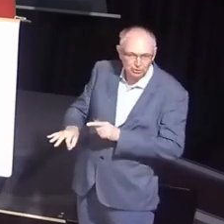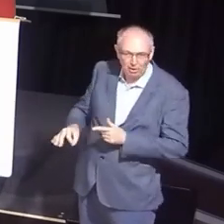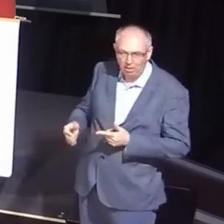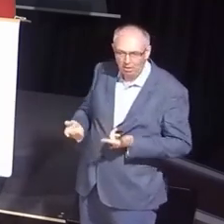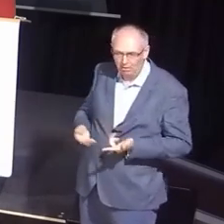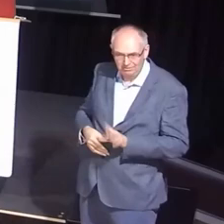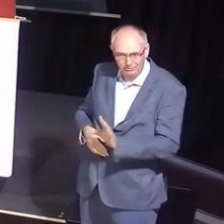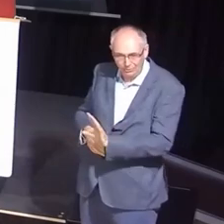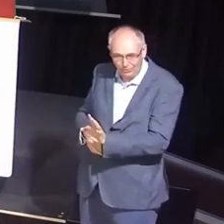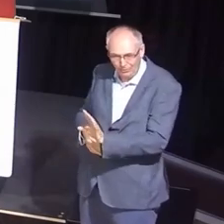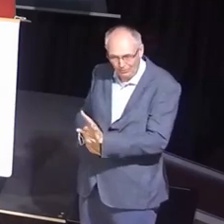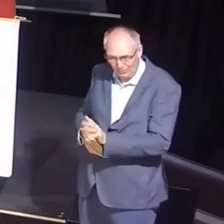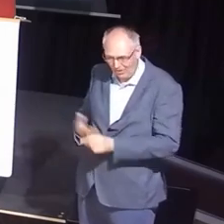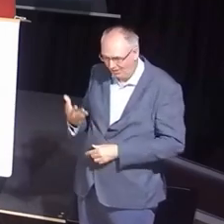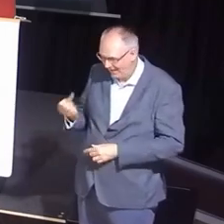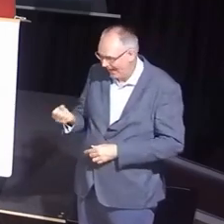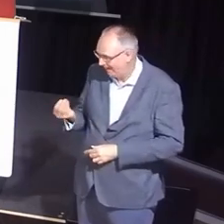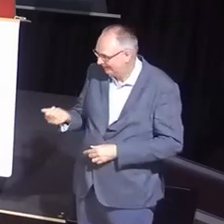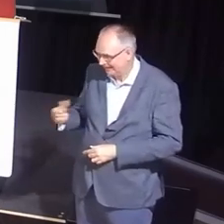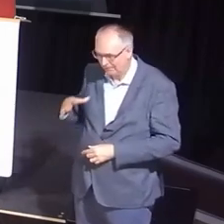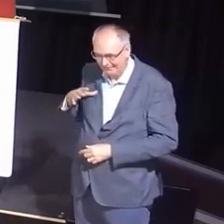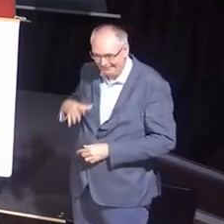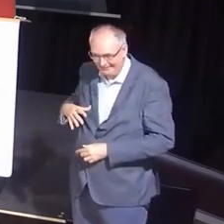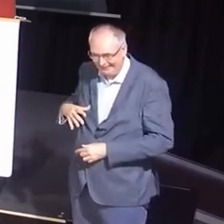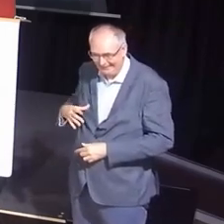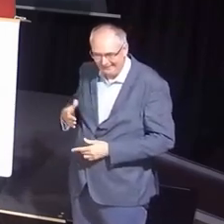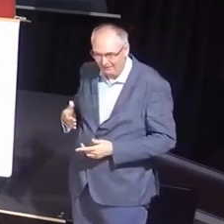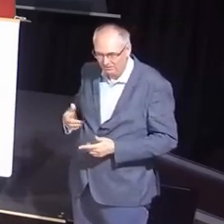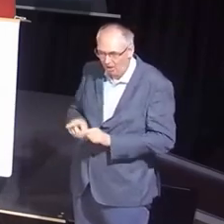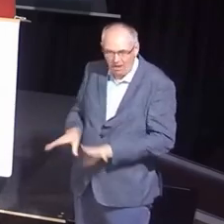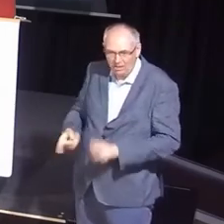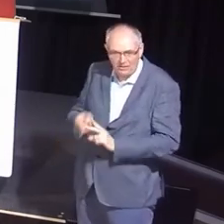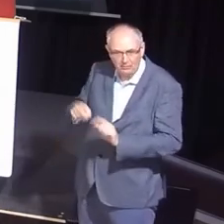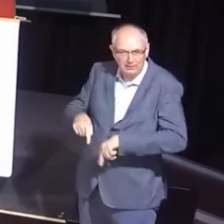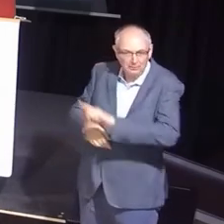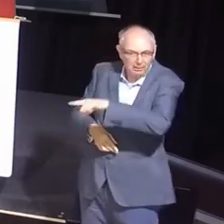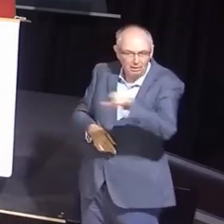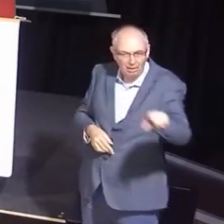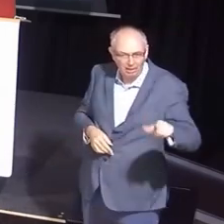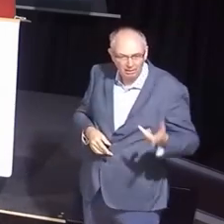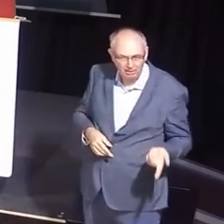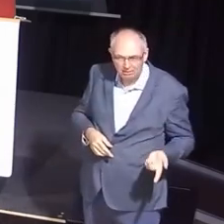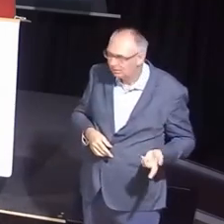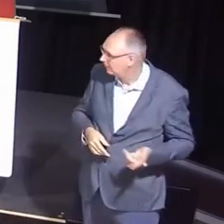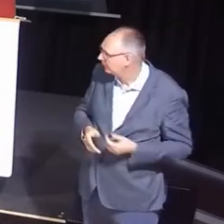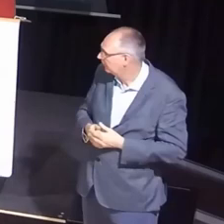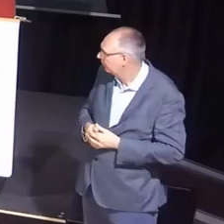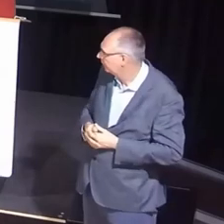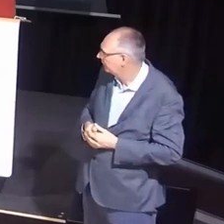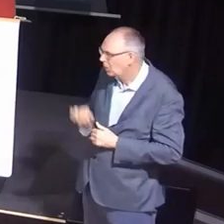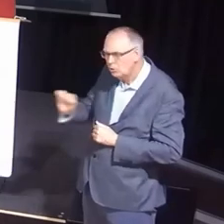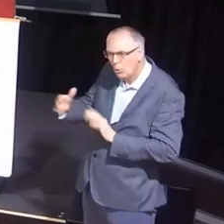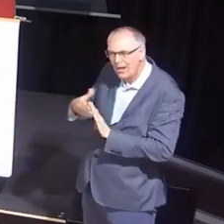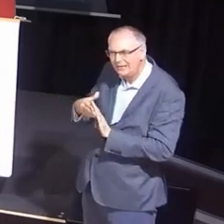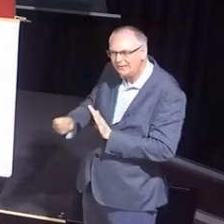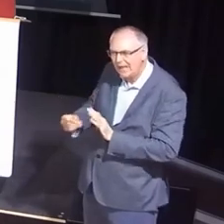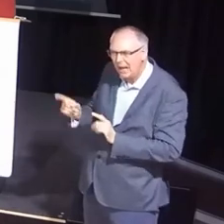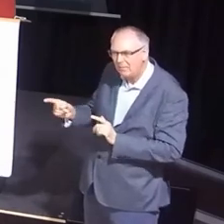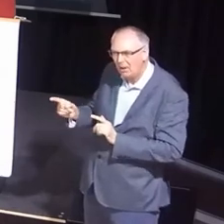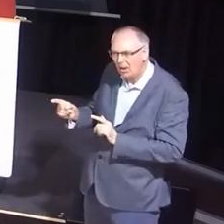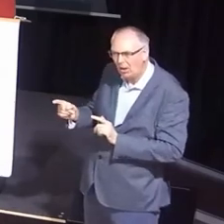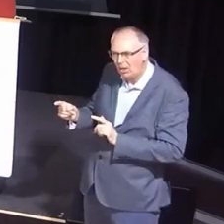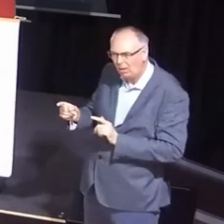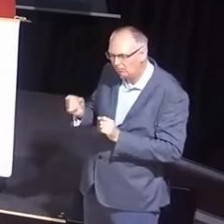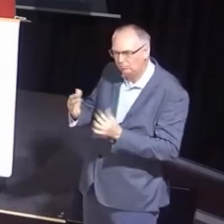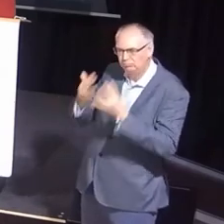people who just have needs that might not be what other people's needs are, and all needs are different. Stephen, do you have a great example of what, you know, what do you deal